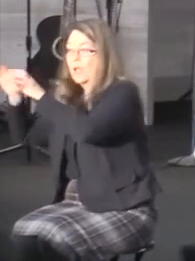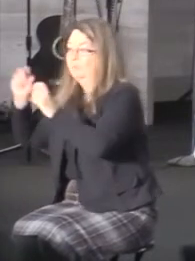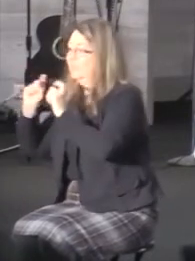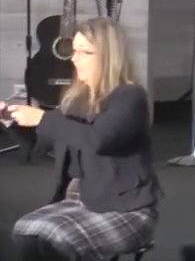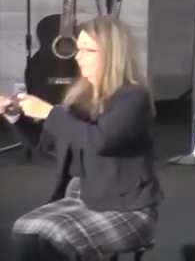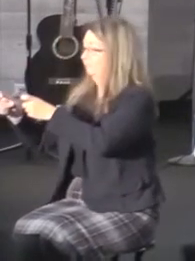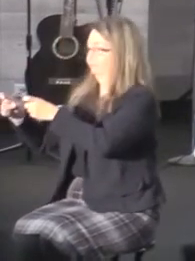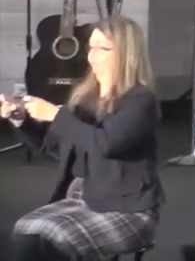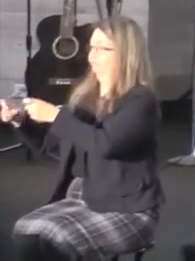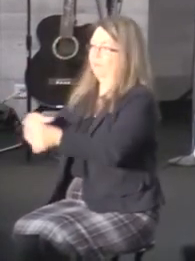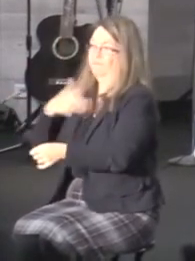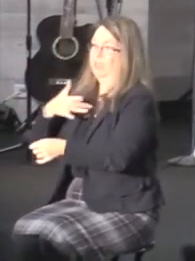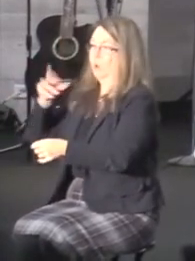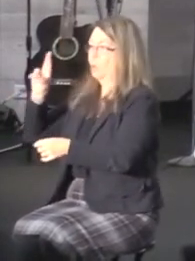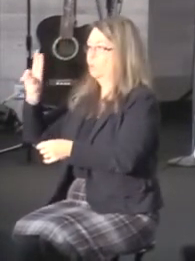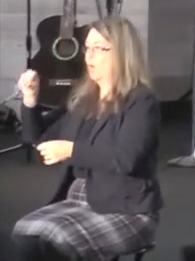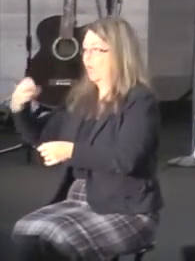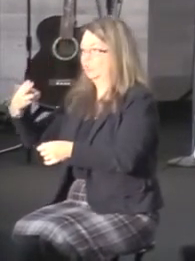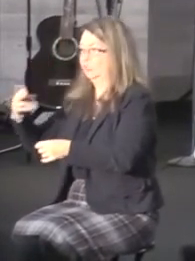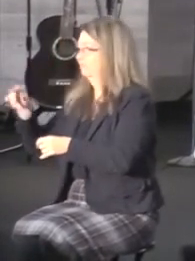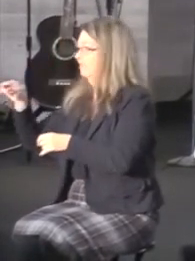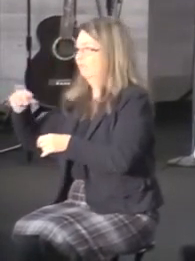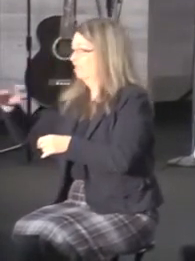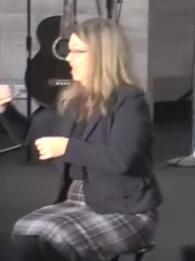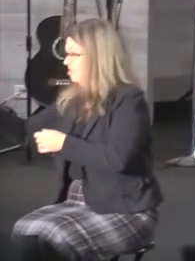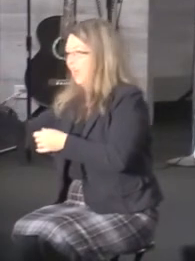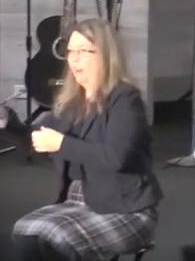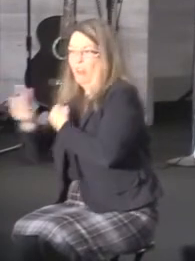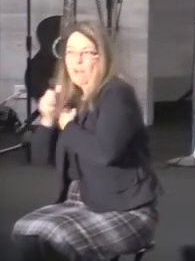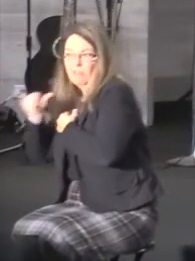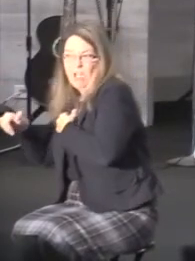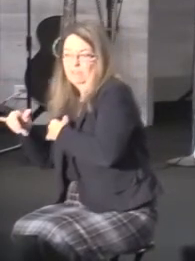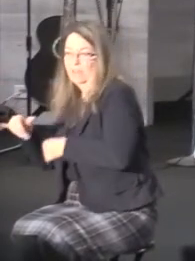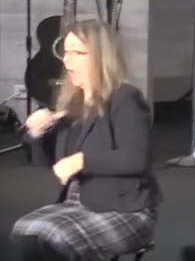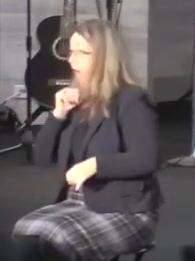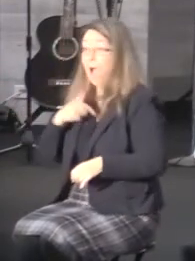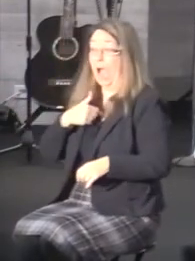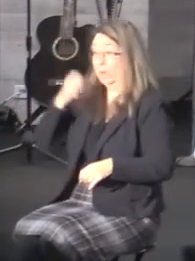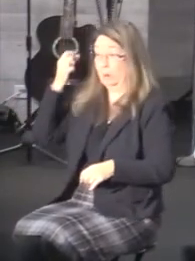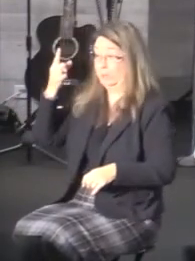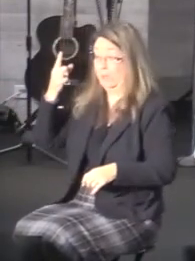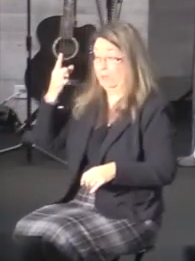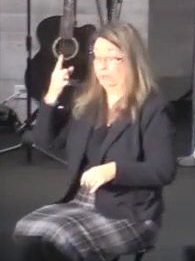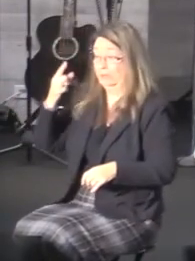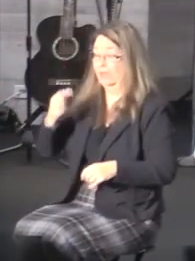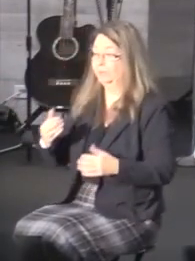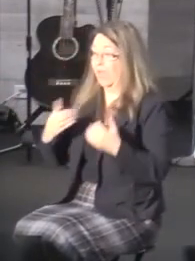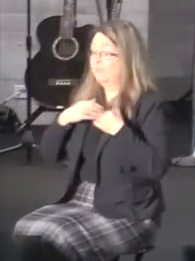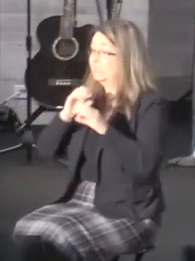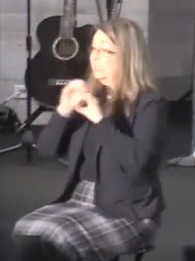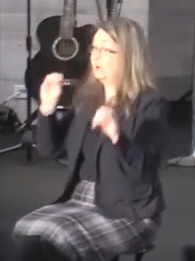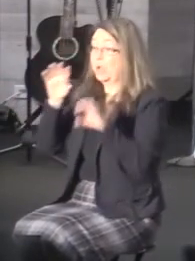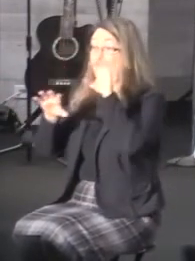rush. It's what they love. I don't get it. But here's what I know for sure. Despite having absolute zero climbing